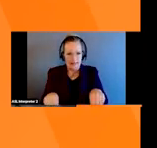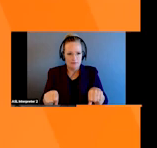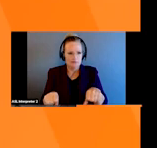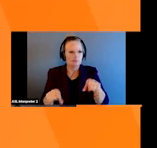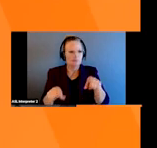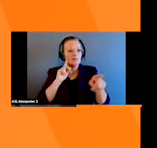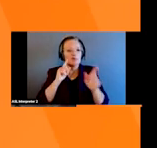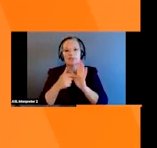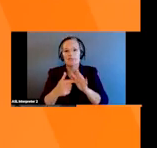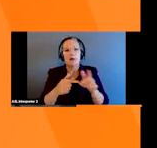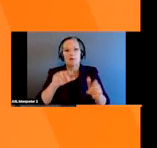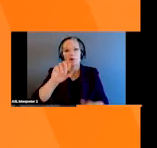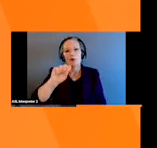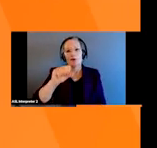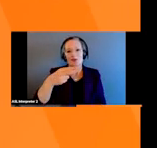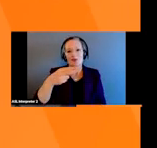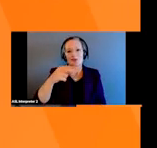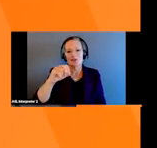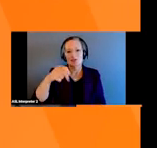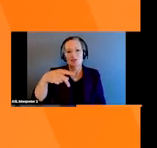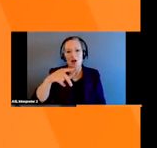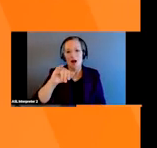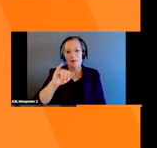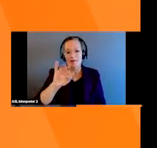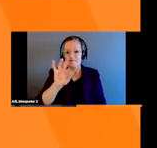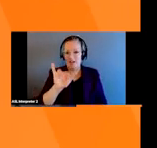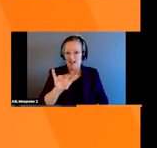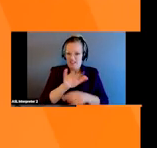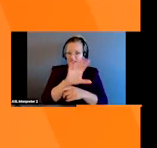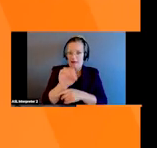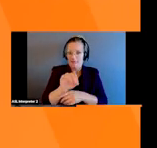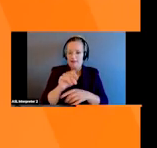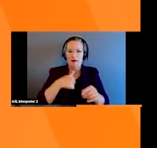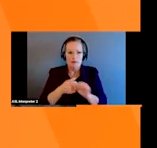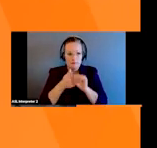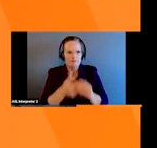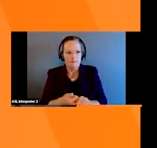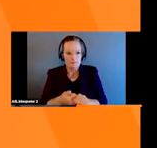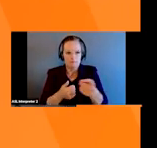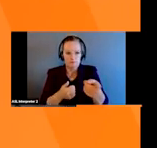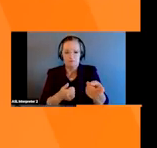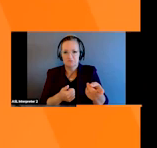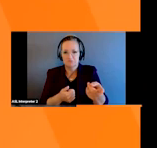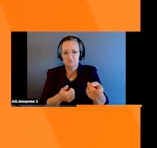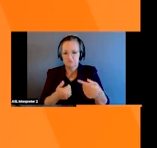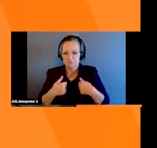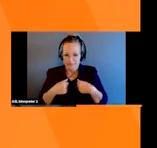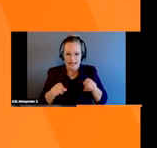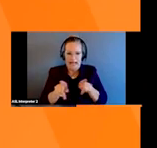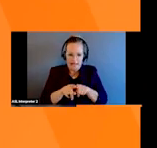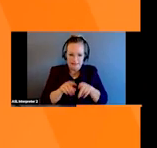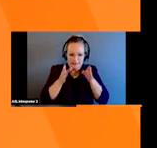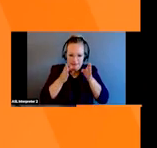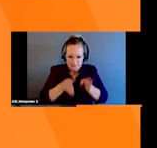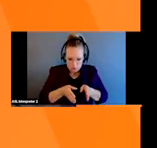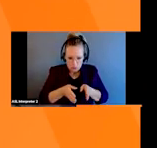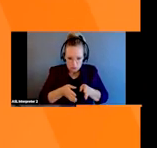Shopify is a company. I can follow Shopify. Here they are. I am following them. It is a company. I am following them right